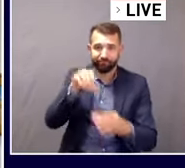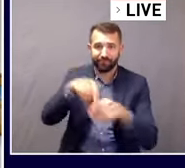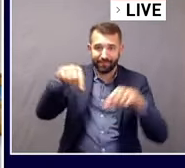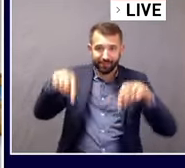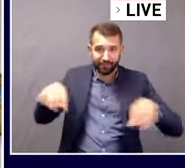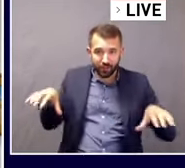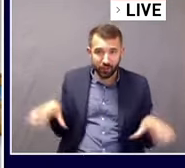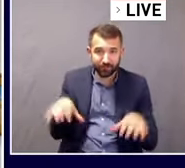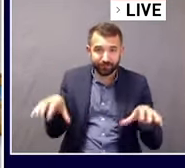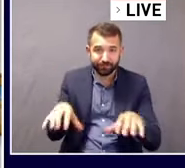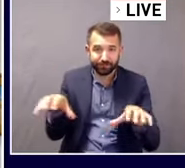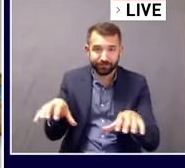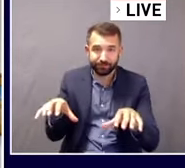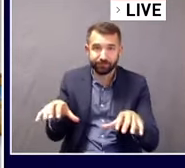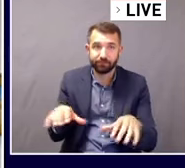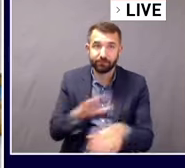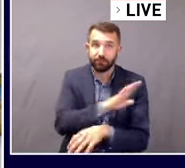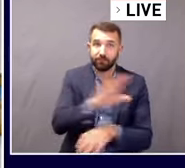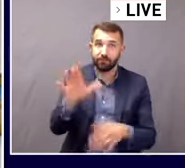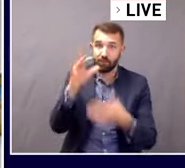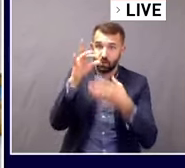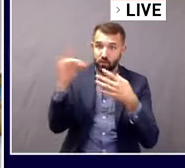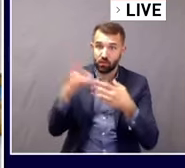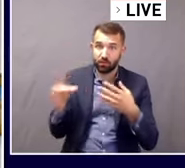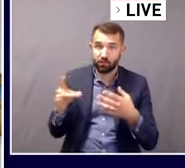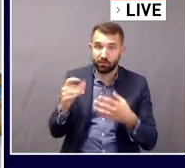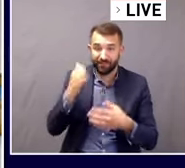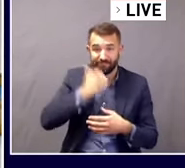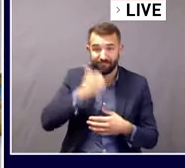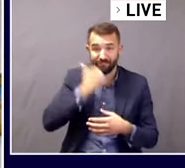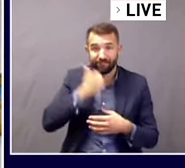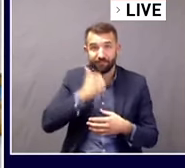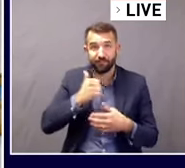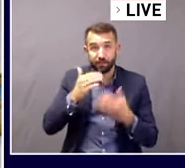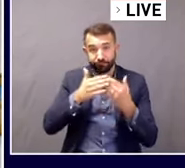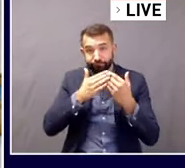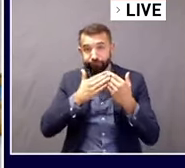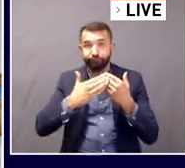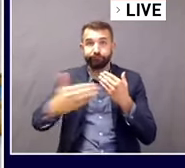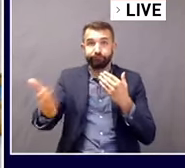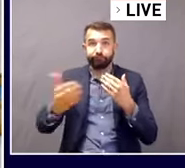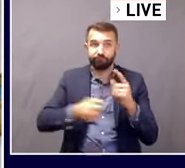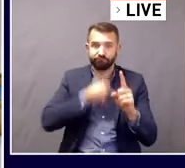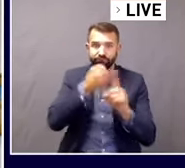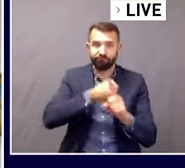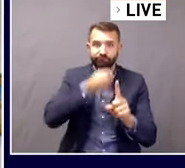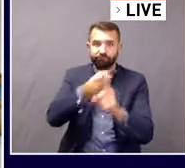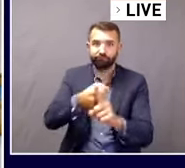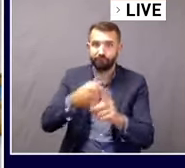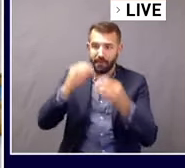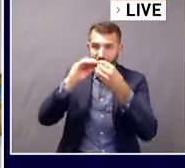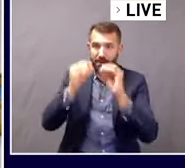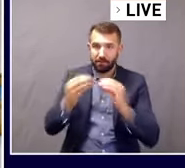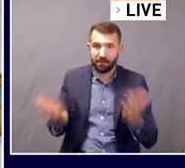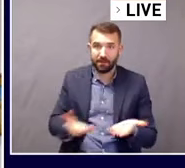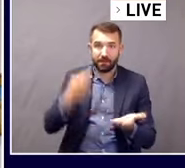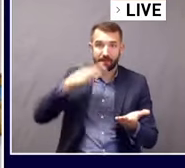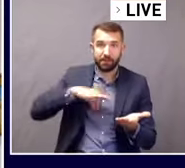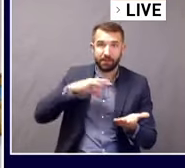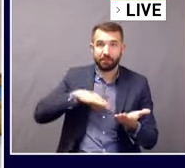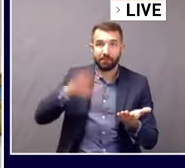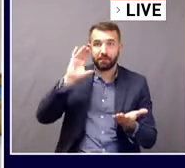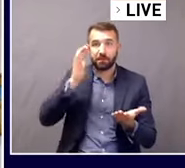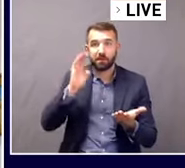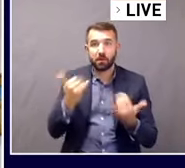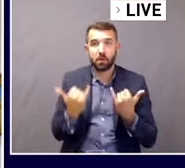of what the next days and weeks of COVID-19 look like. And even though the numbers today seem to be favorable, the low